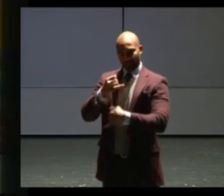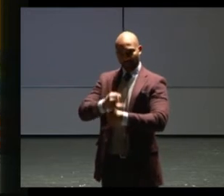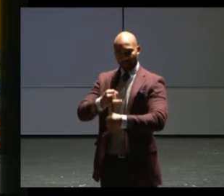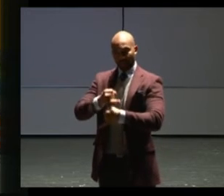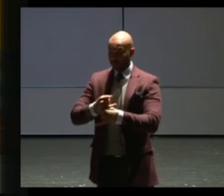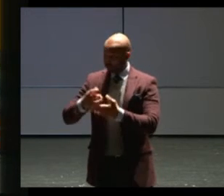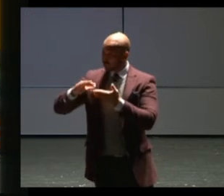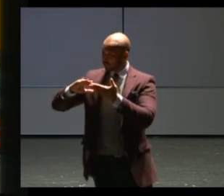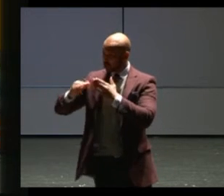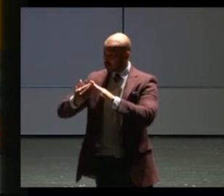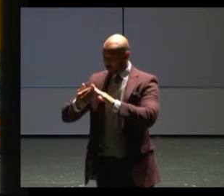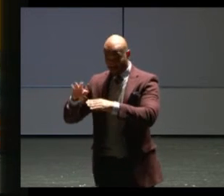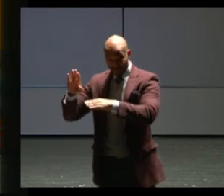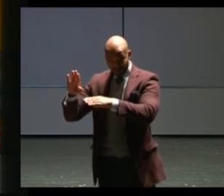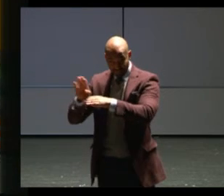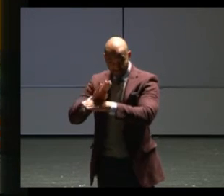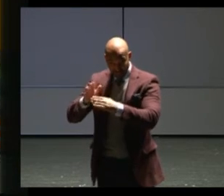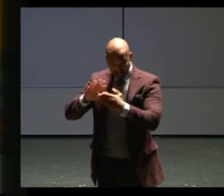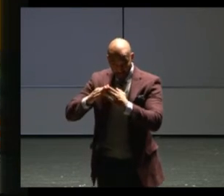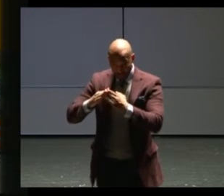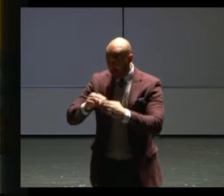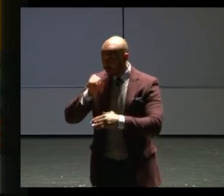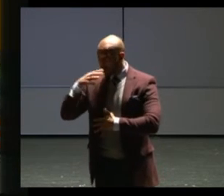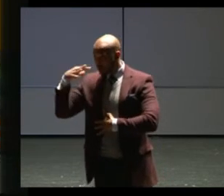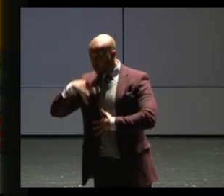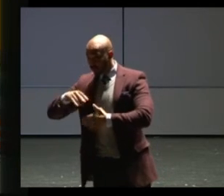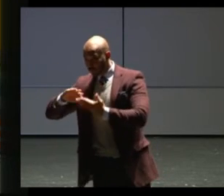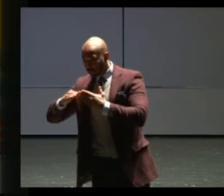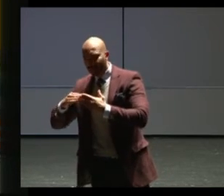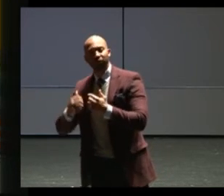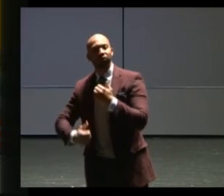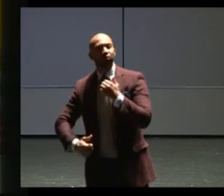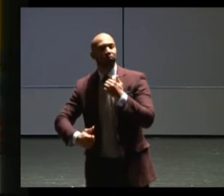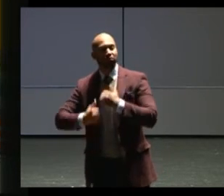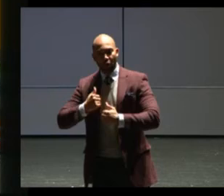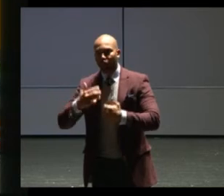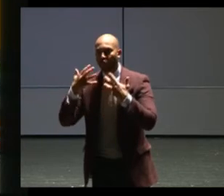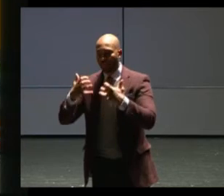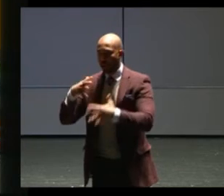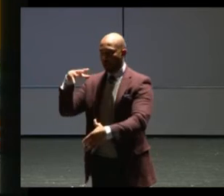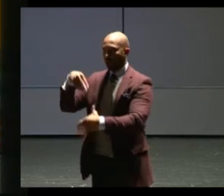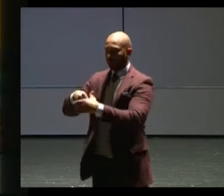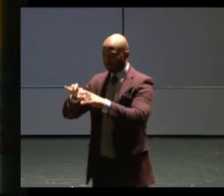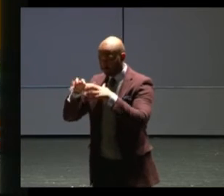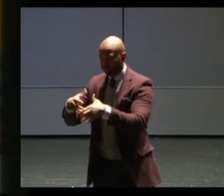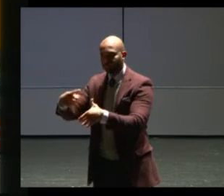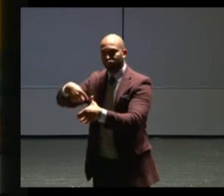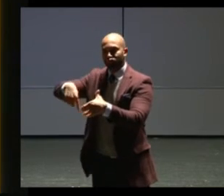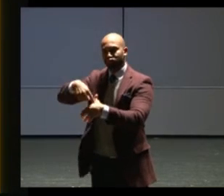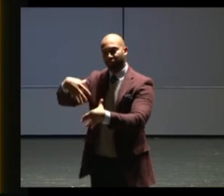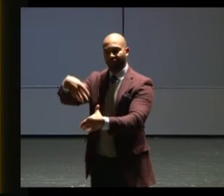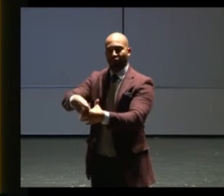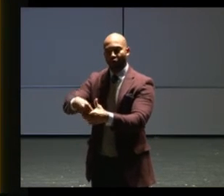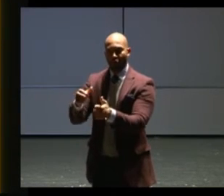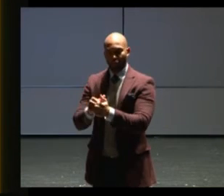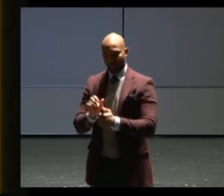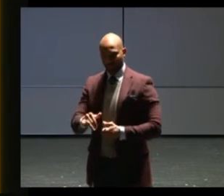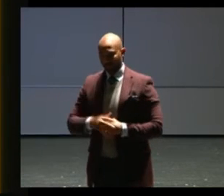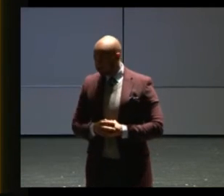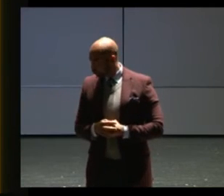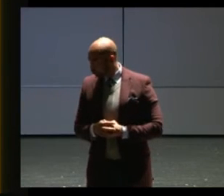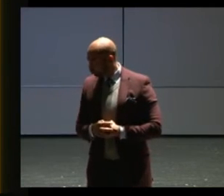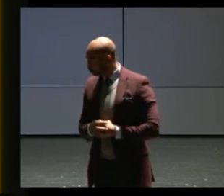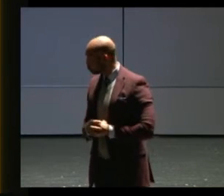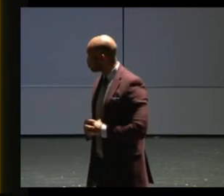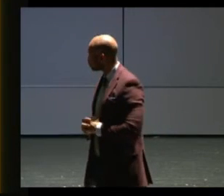community, business community, and many others are most interested in this particular element. So